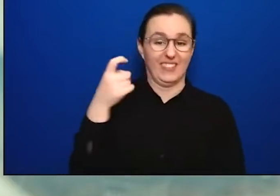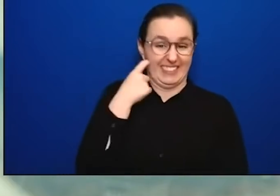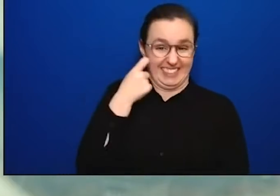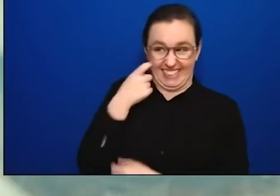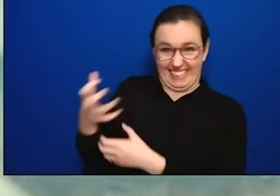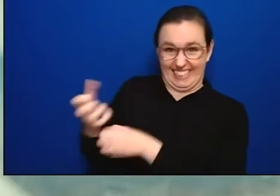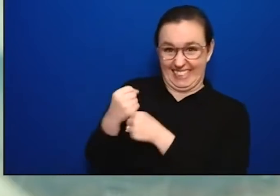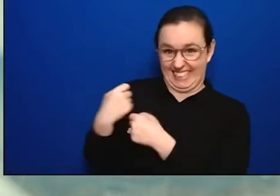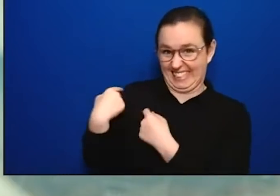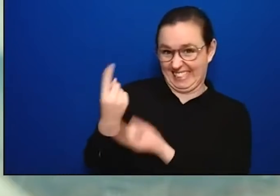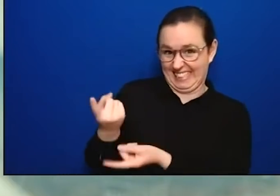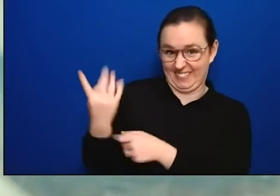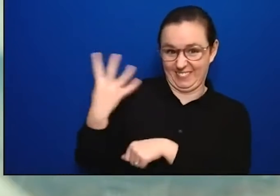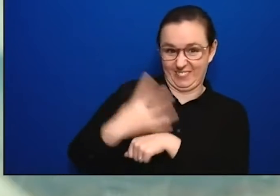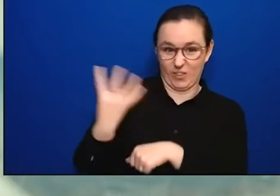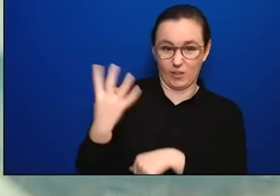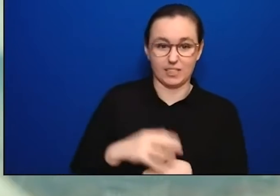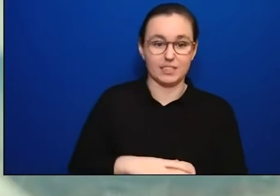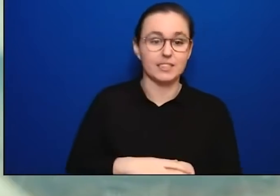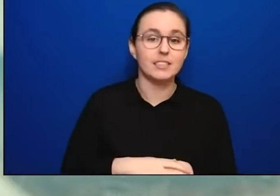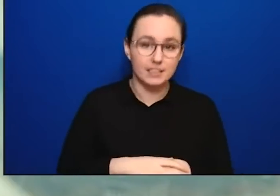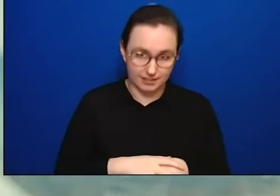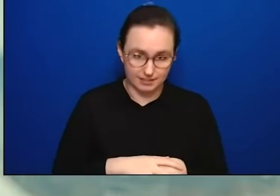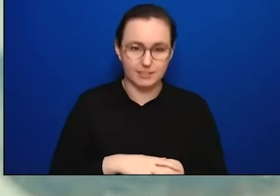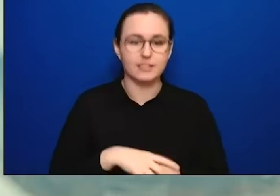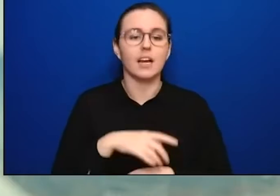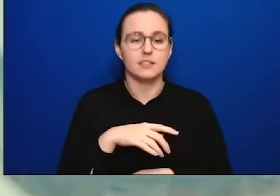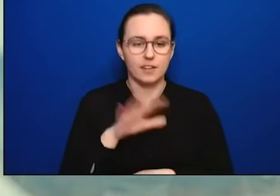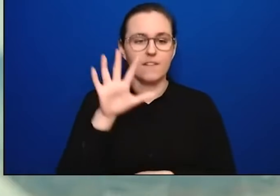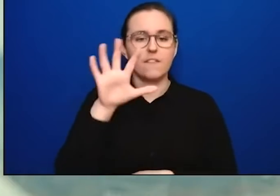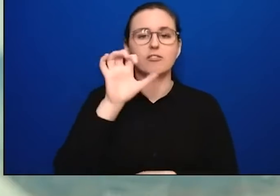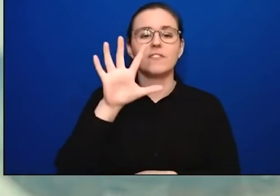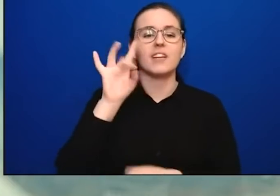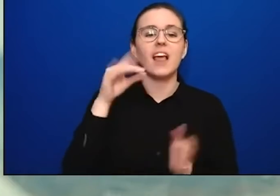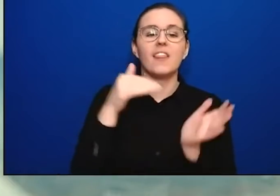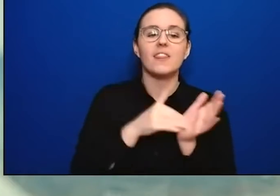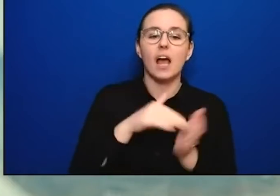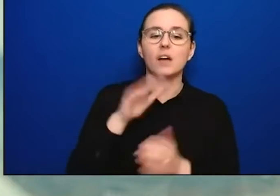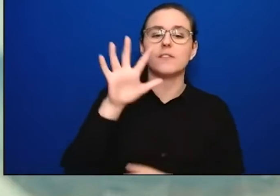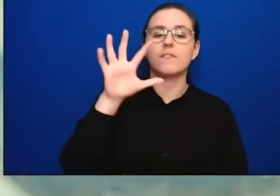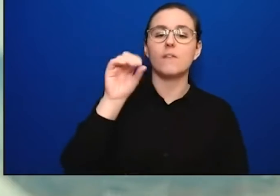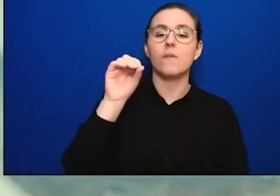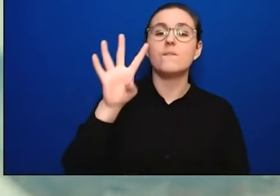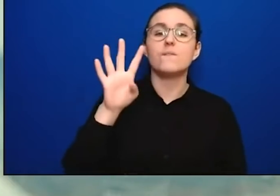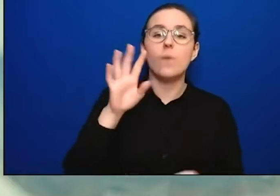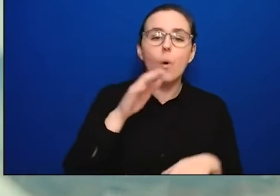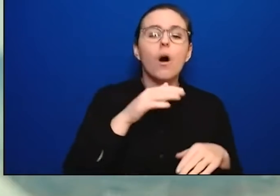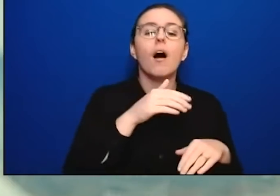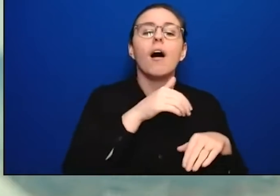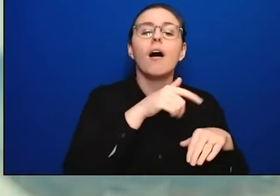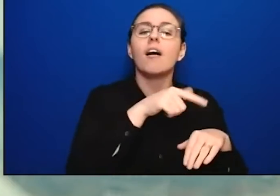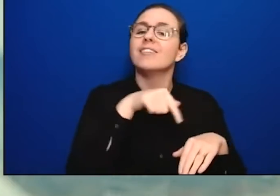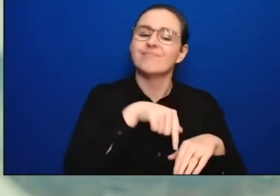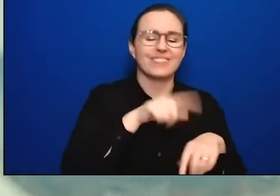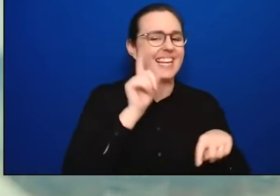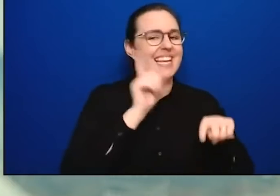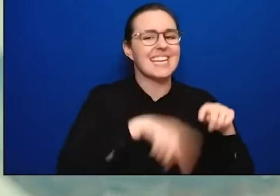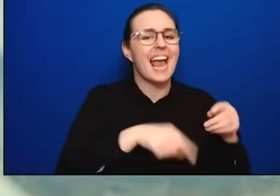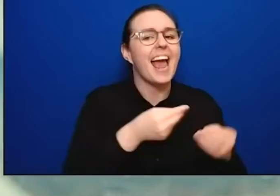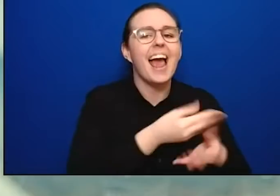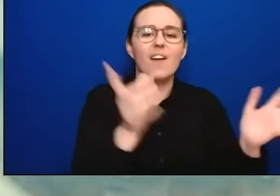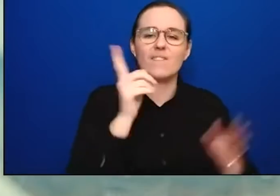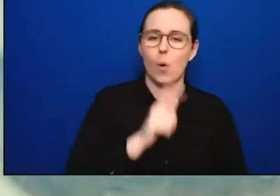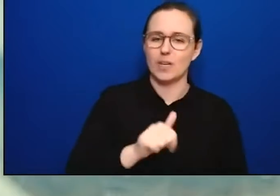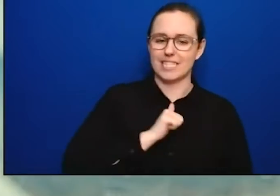972,355 of which were received over the last 4 days. About 558,000 of the current inventory are not suitable for